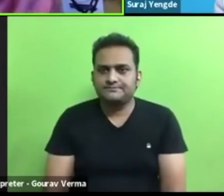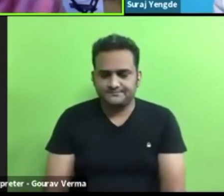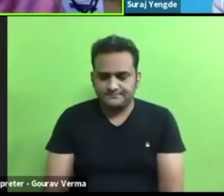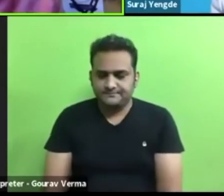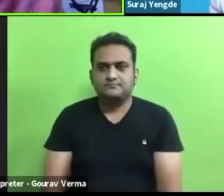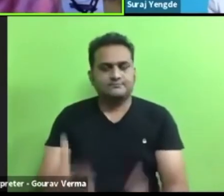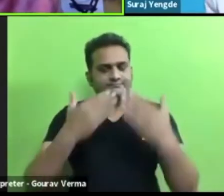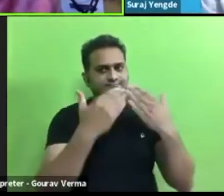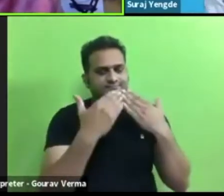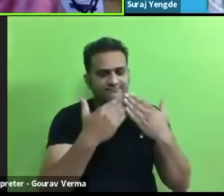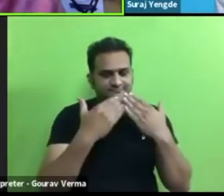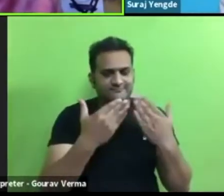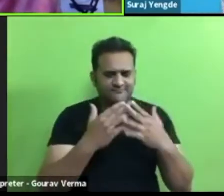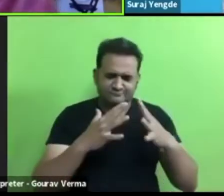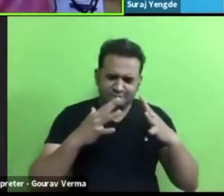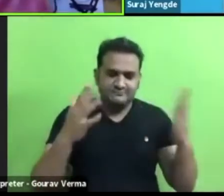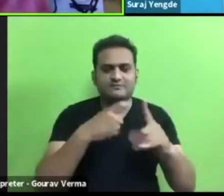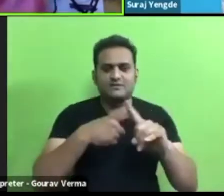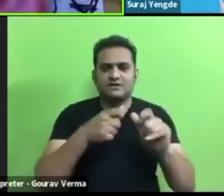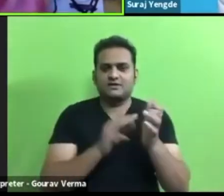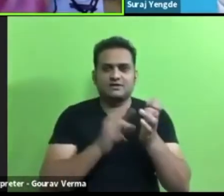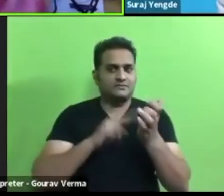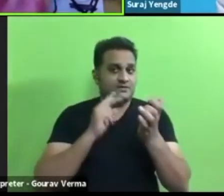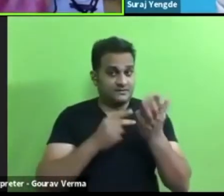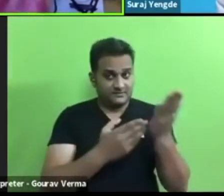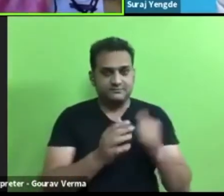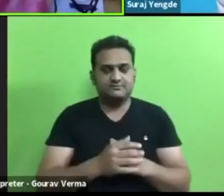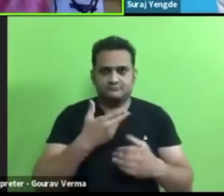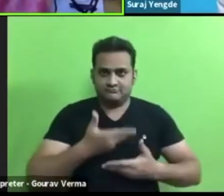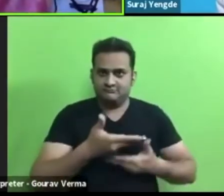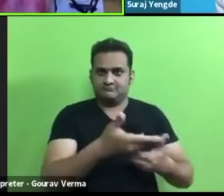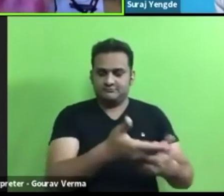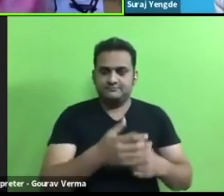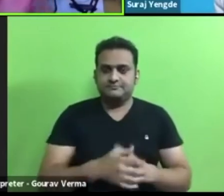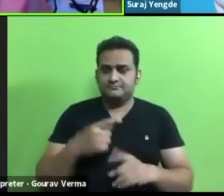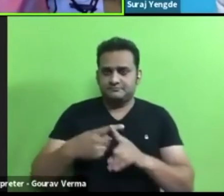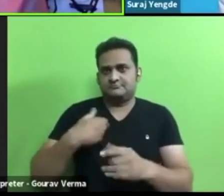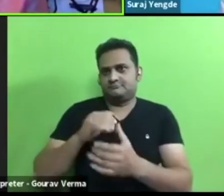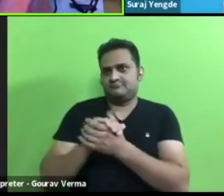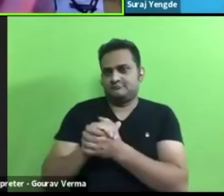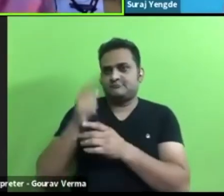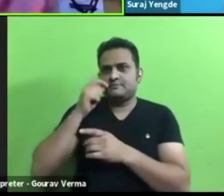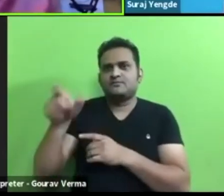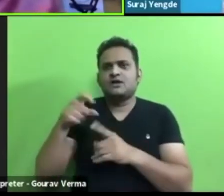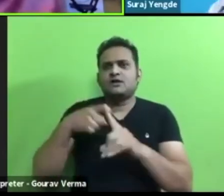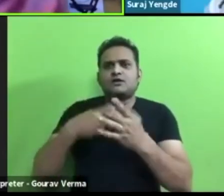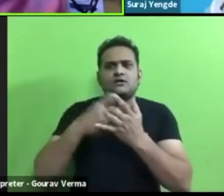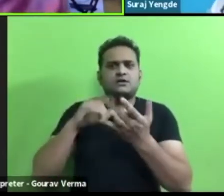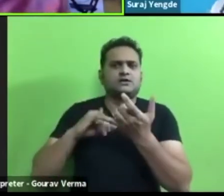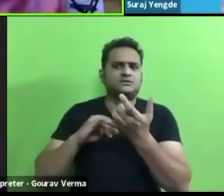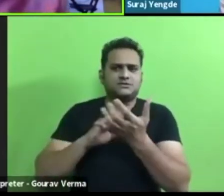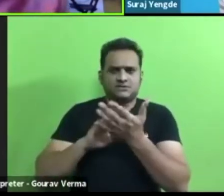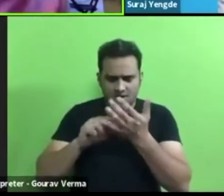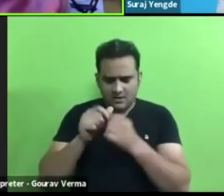Thank you so very much, Kamini, for inviting me and my dear brother T.M. Krishna to be in conversation. Him